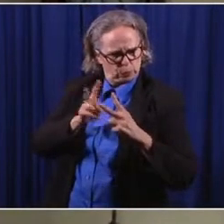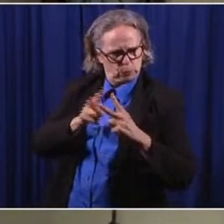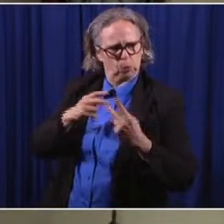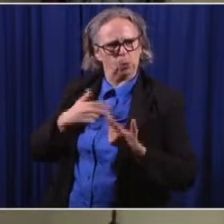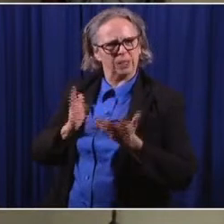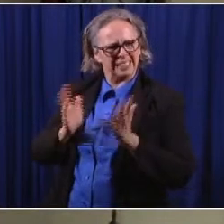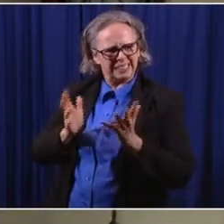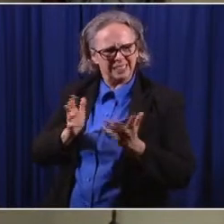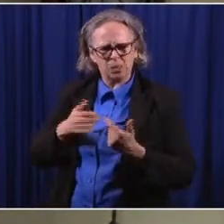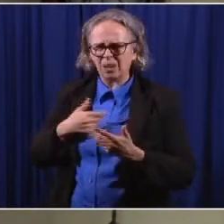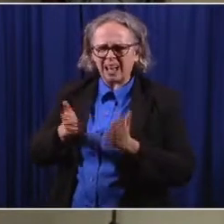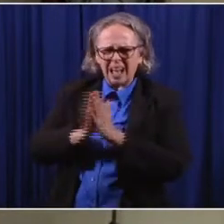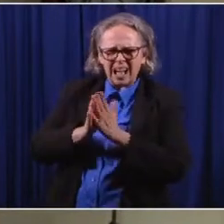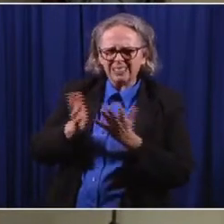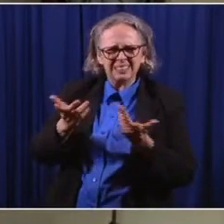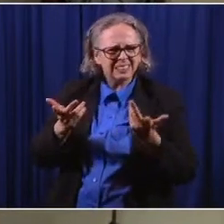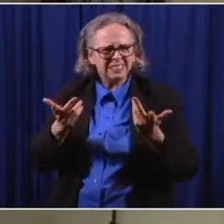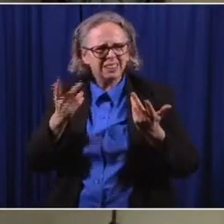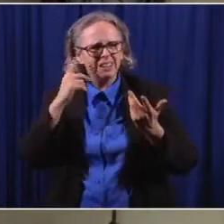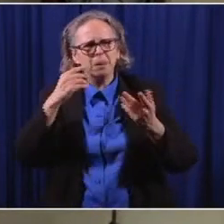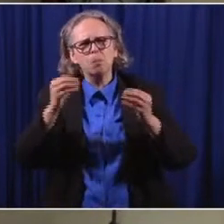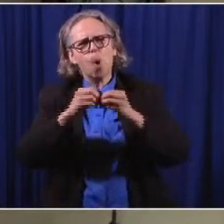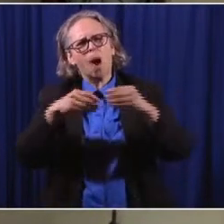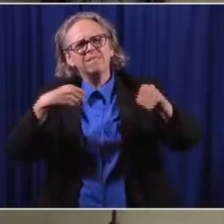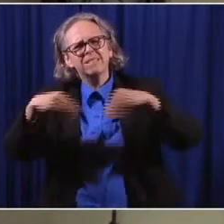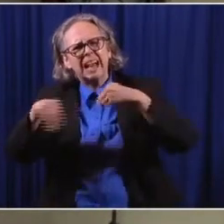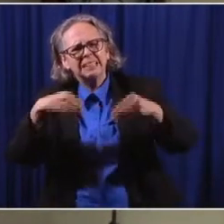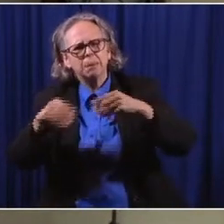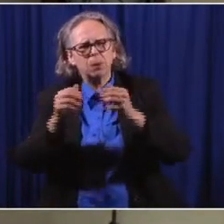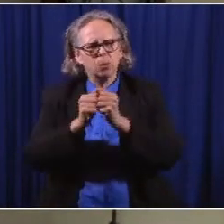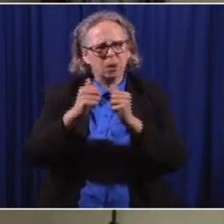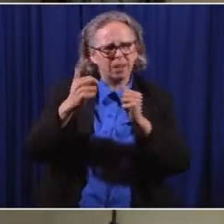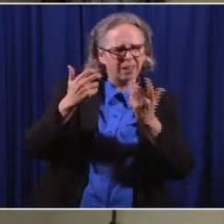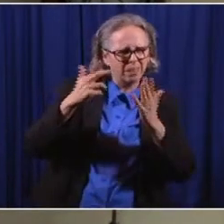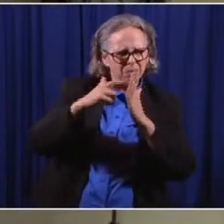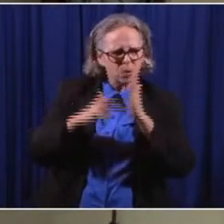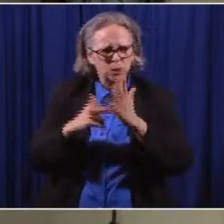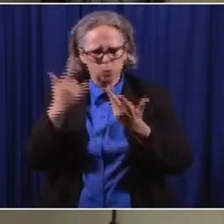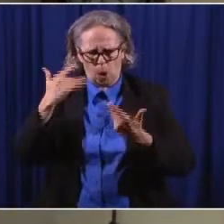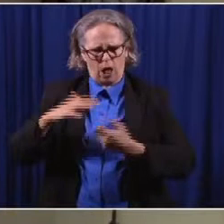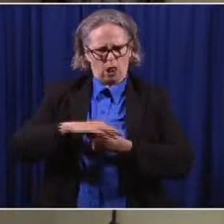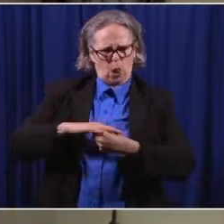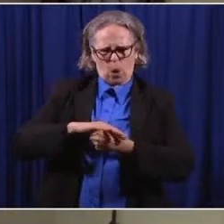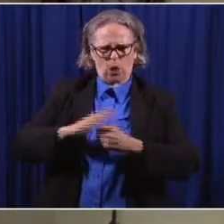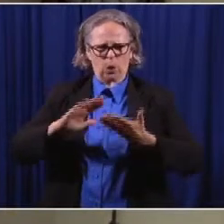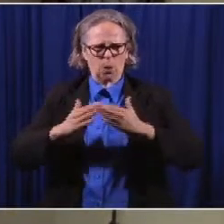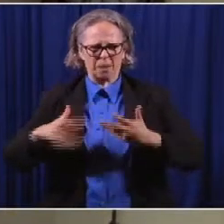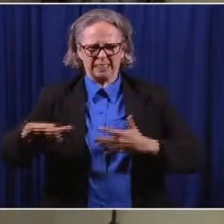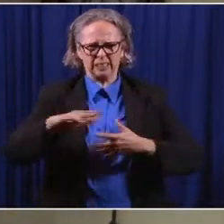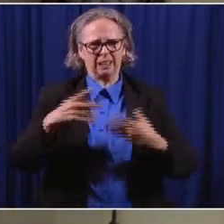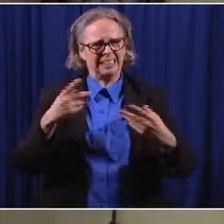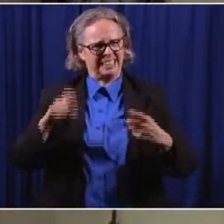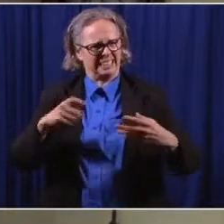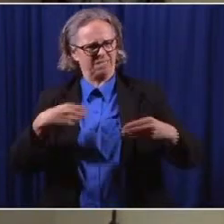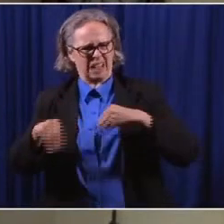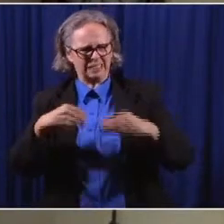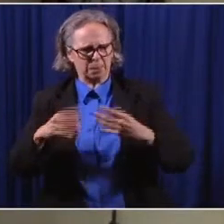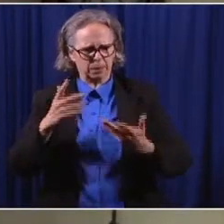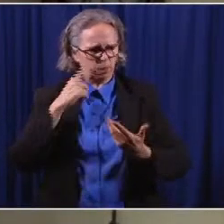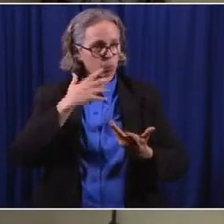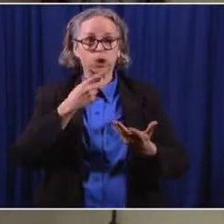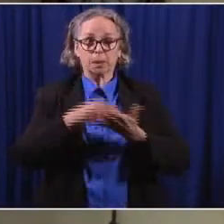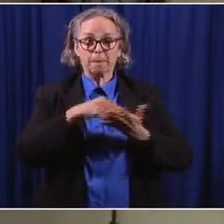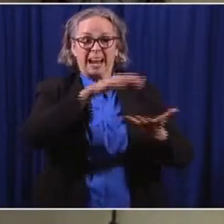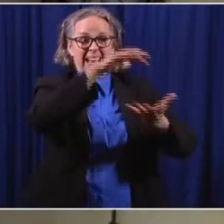more flexibility, and we've asked for more flexibility for the local communities to be able to, you know, make their determination about